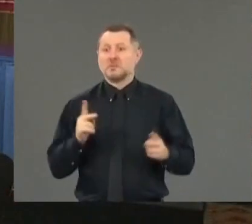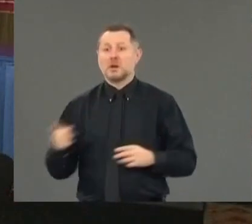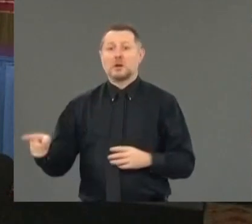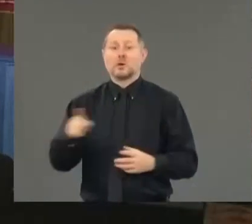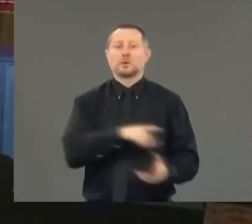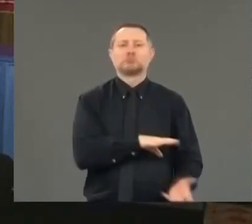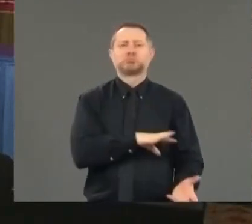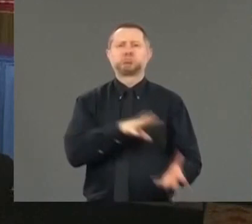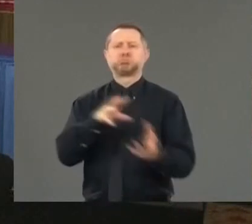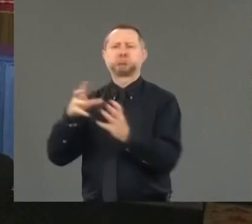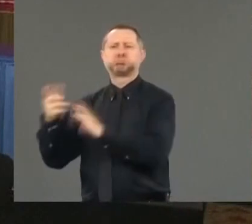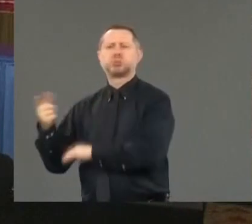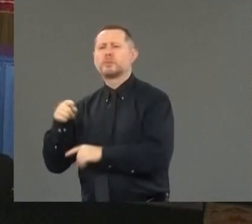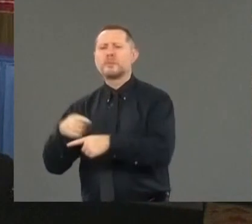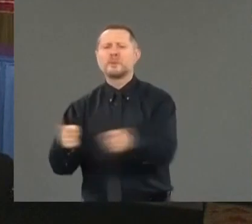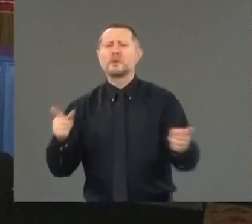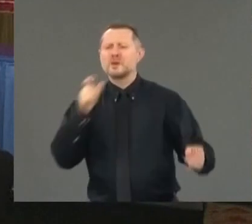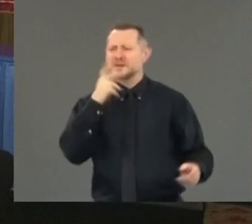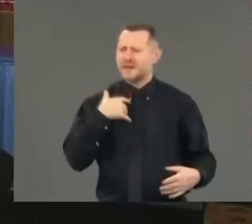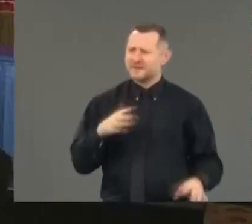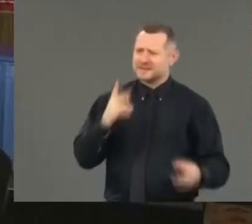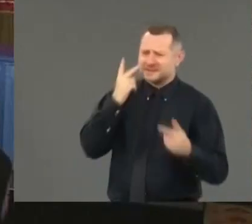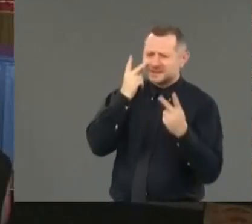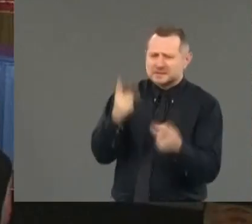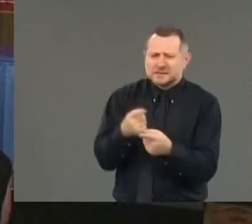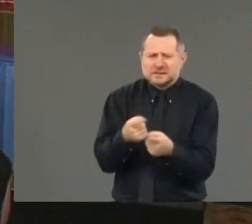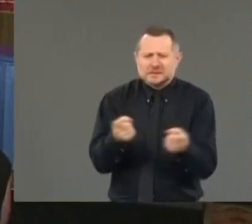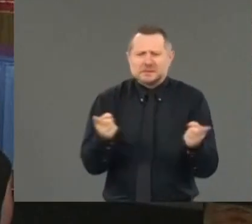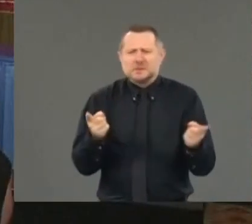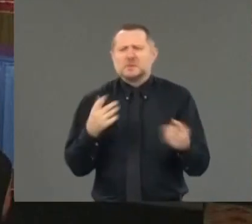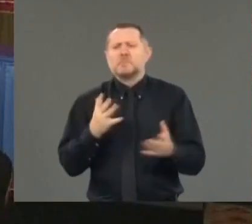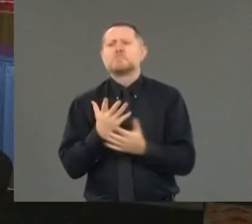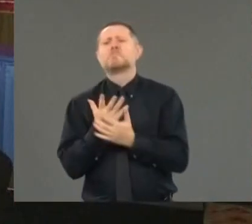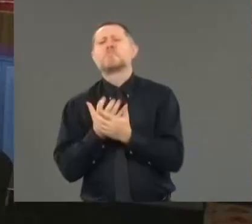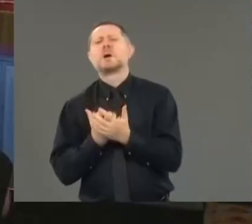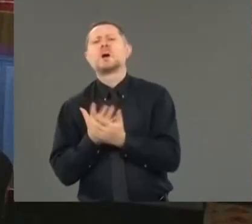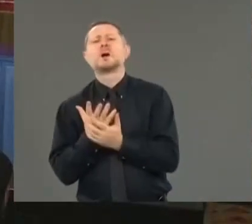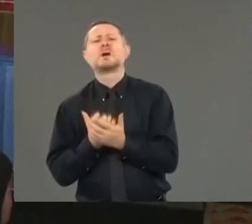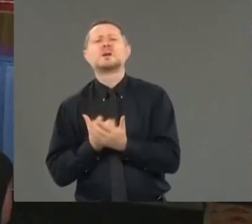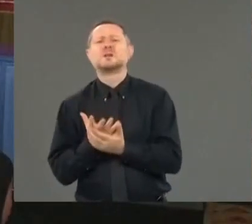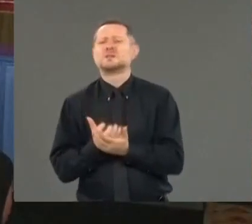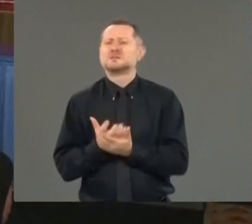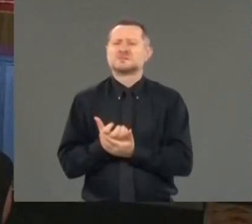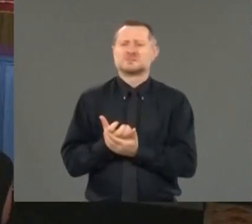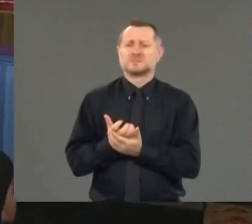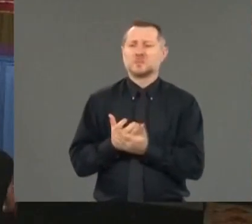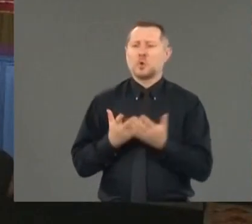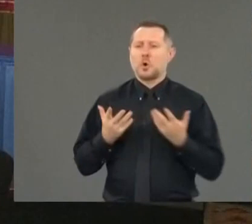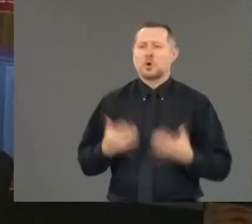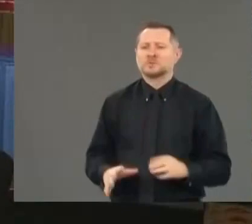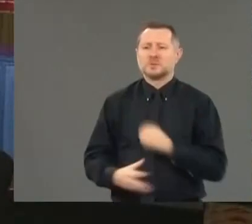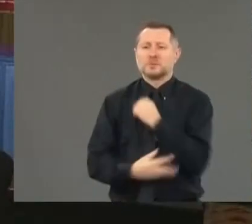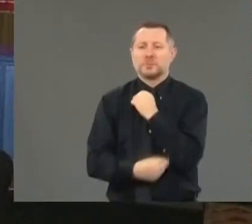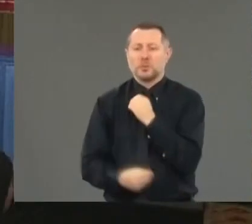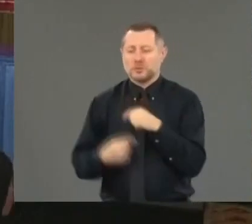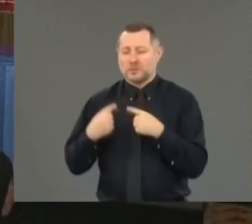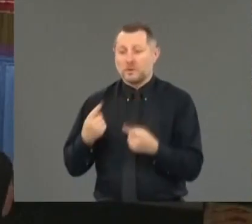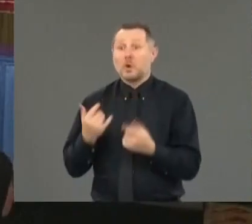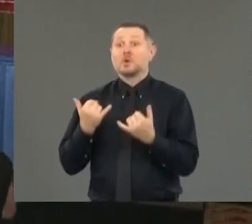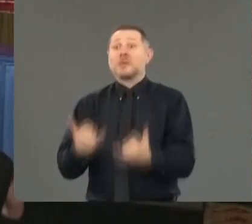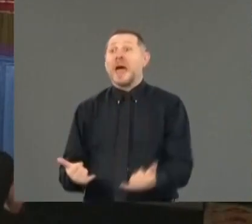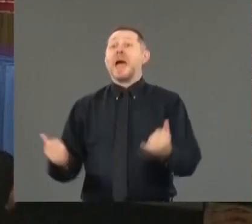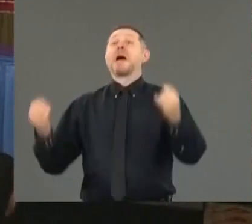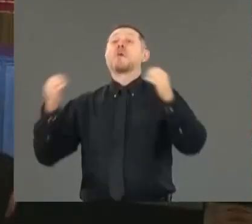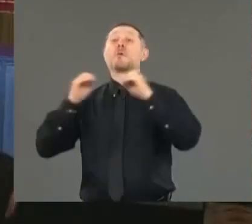lot of these folks that we're seeing are in. They're just desperate. They were already poor. Now they were forced